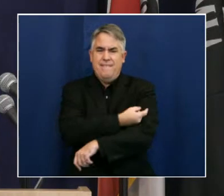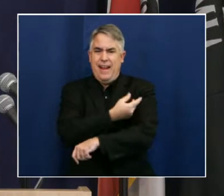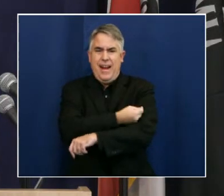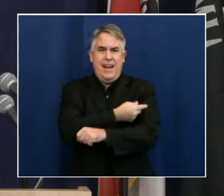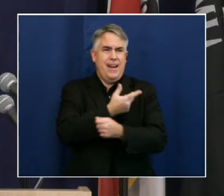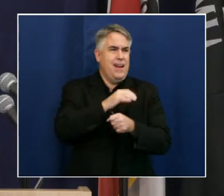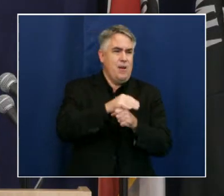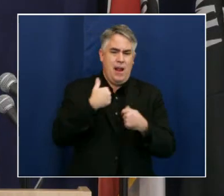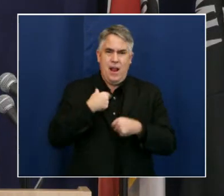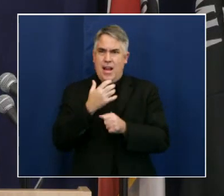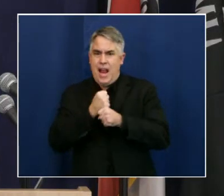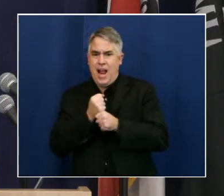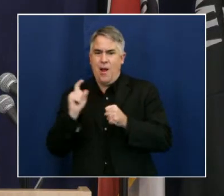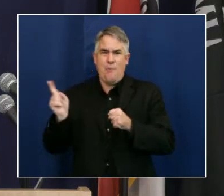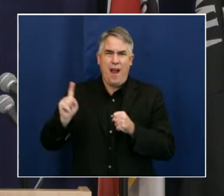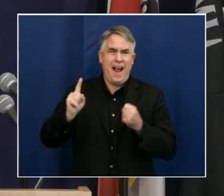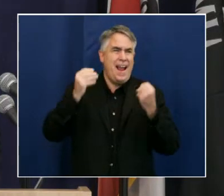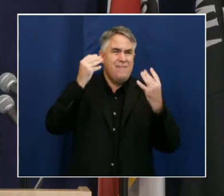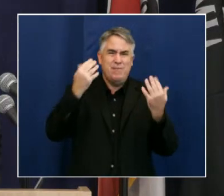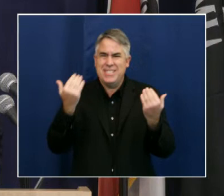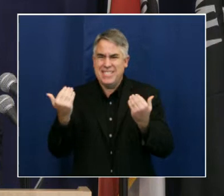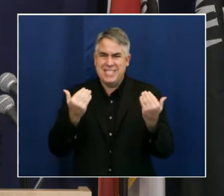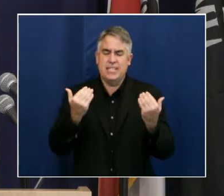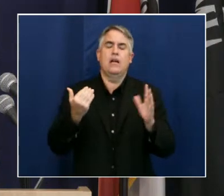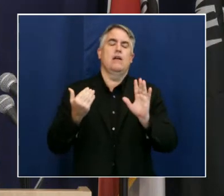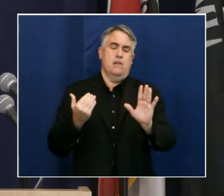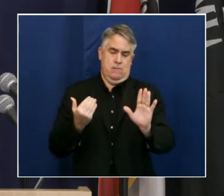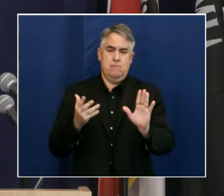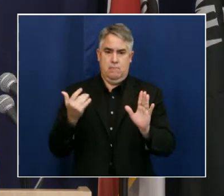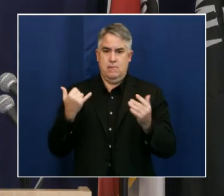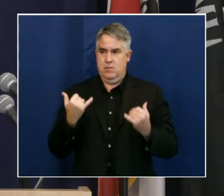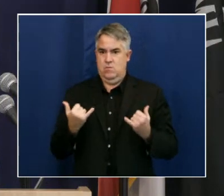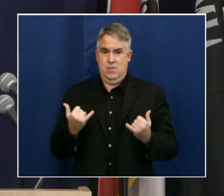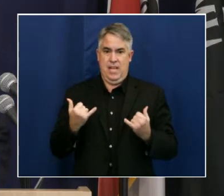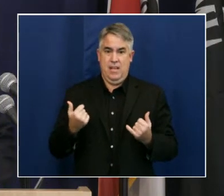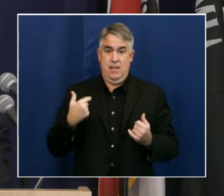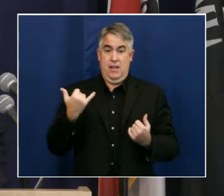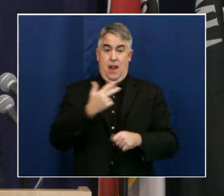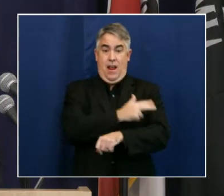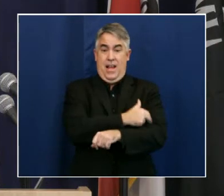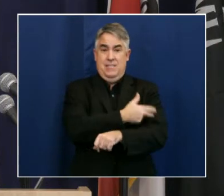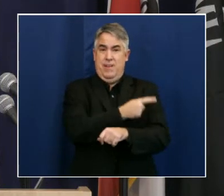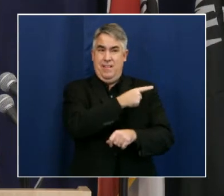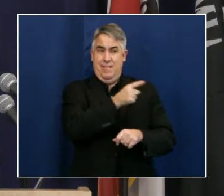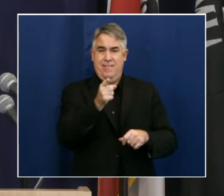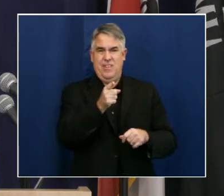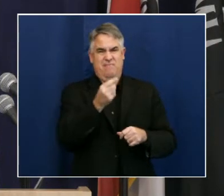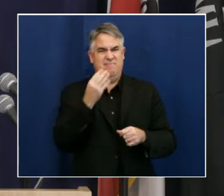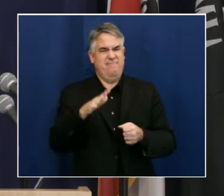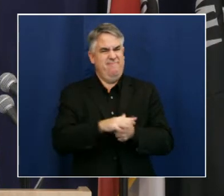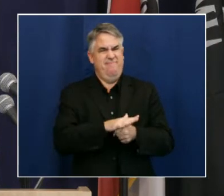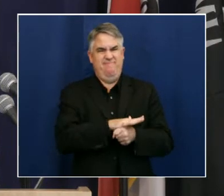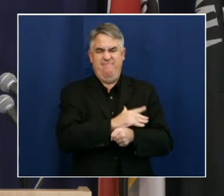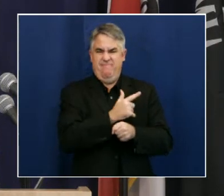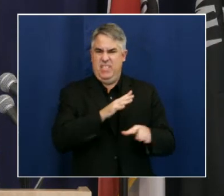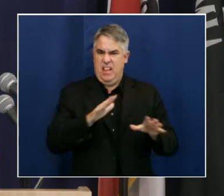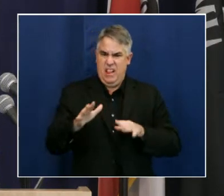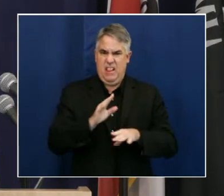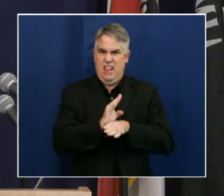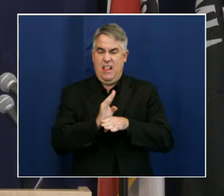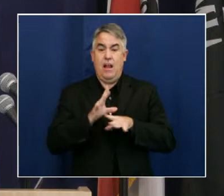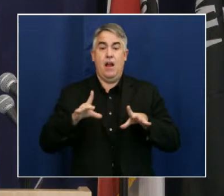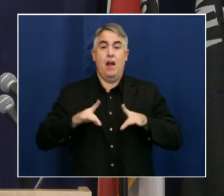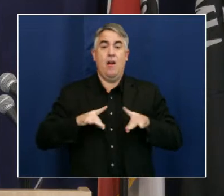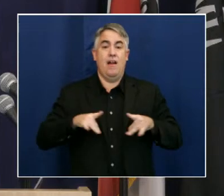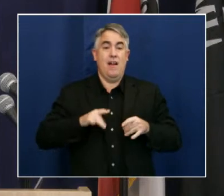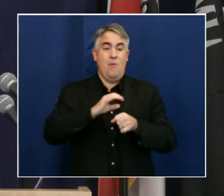our case numbers remain high, the strain on our healthcare system has not abated, and the number of COVID deaths continue to climb,